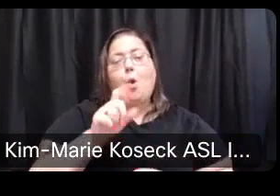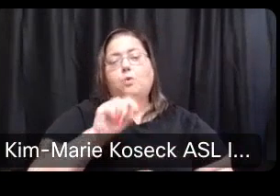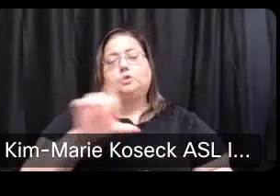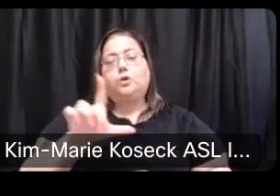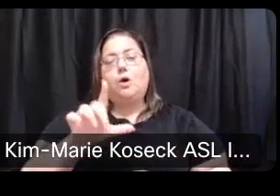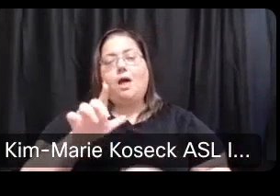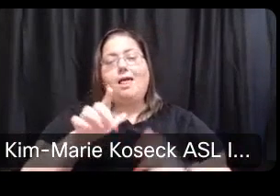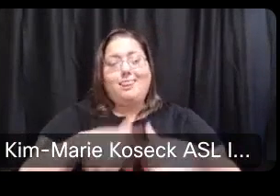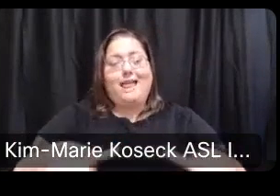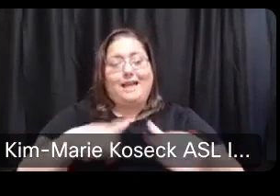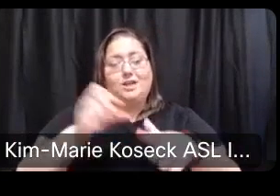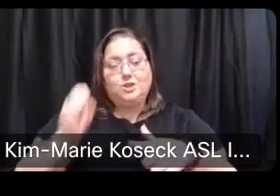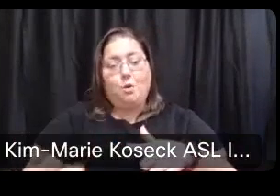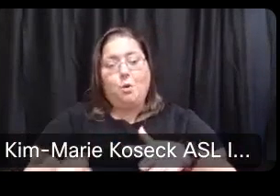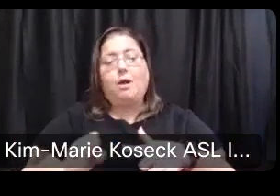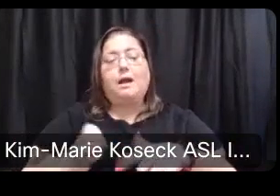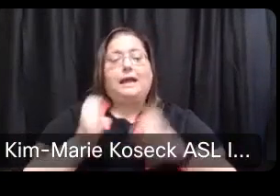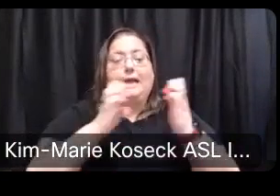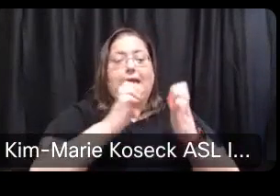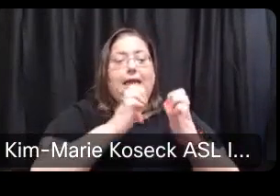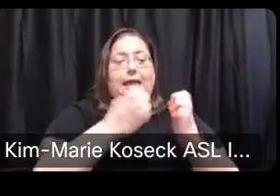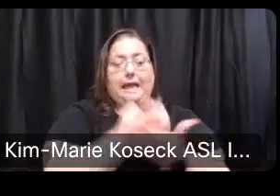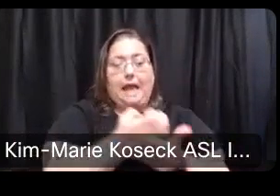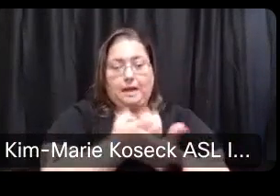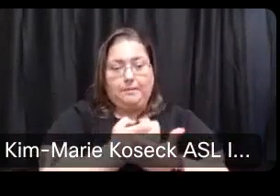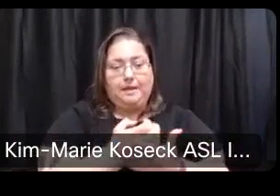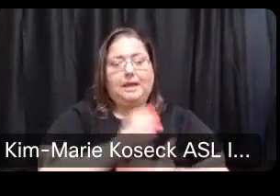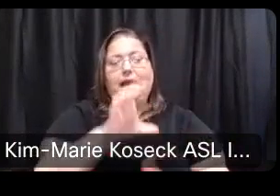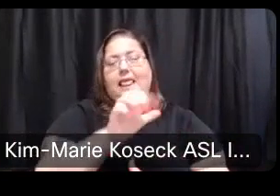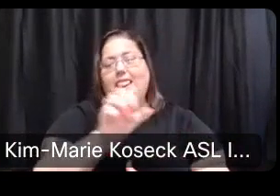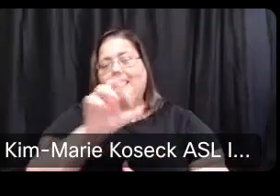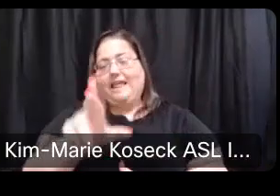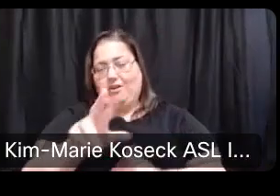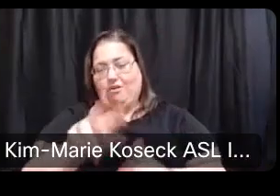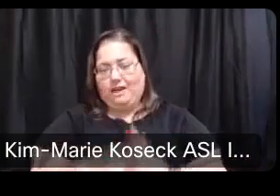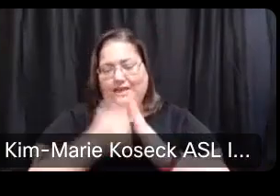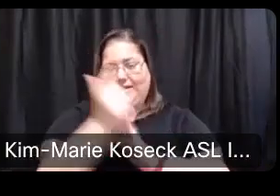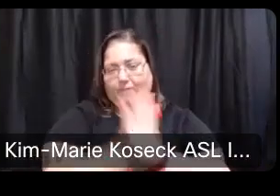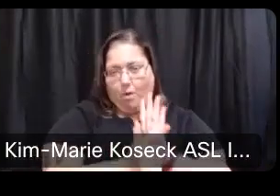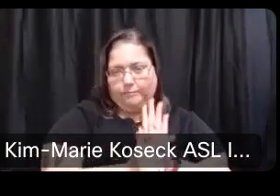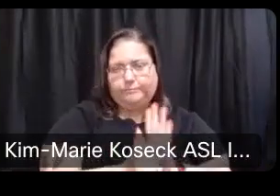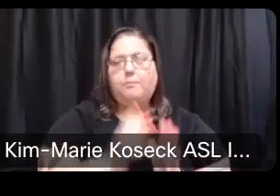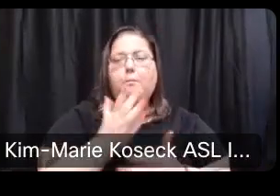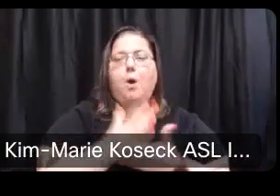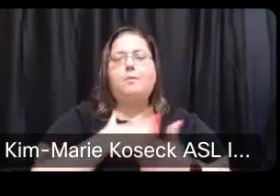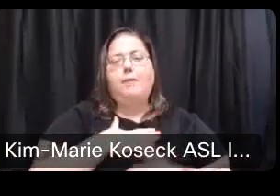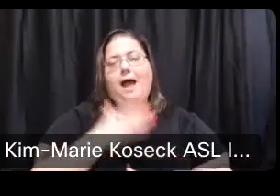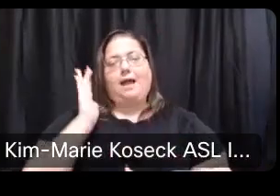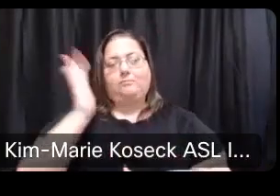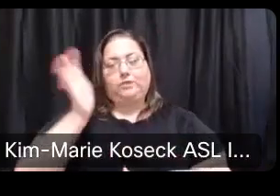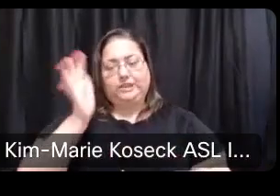and Resiliency Initiative. So you'll hear me say CLEAR initiative throughout my segment of the